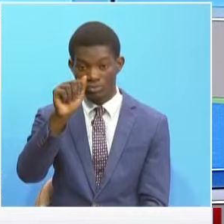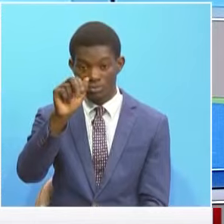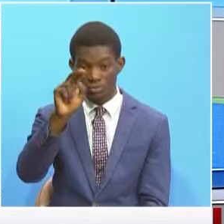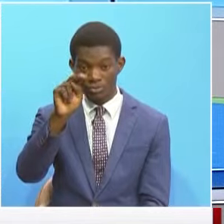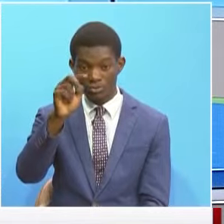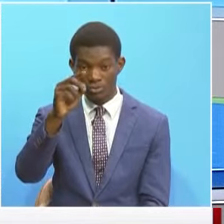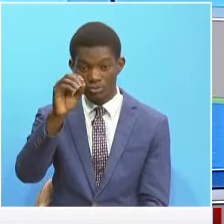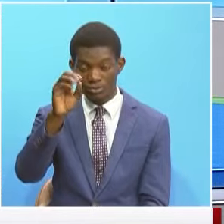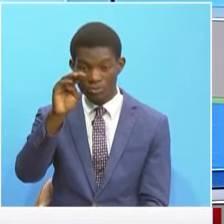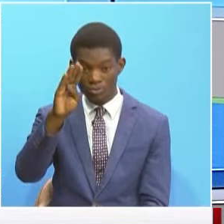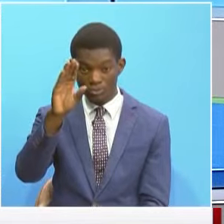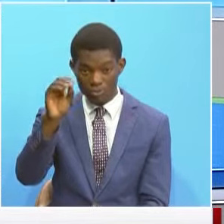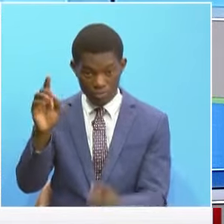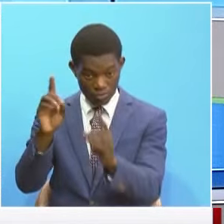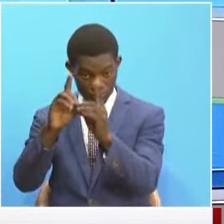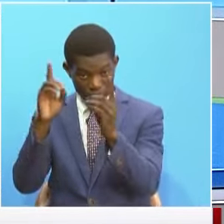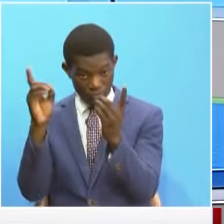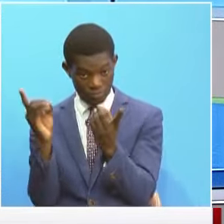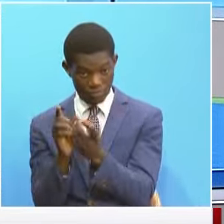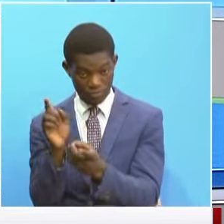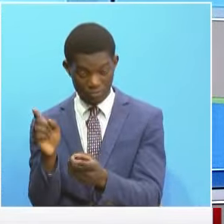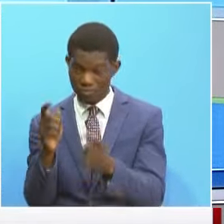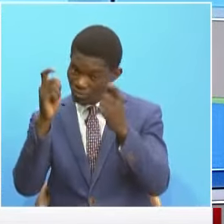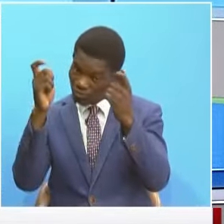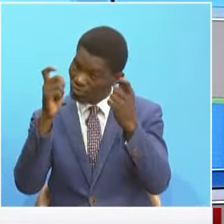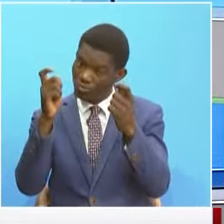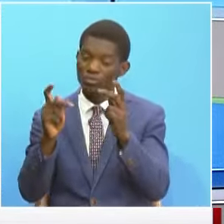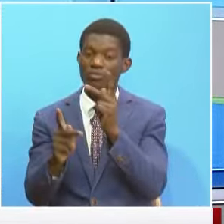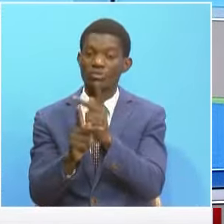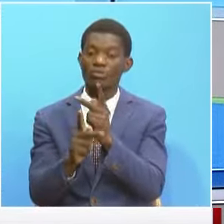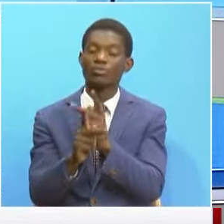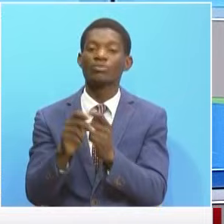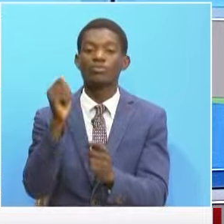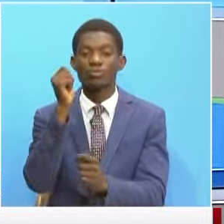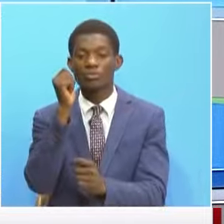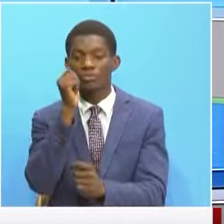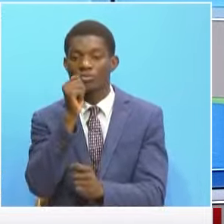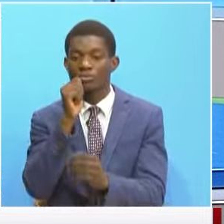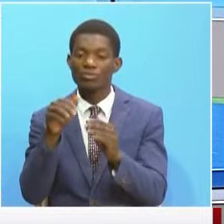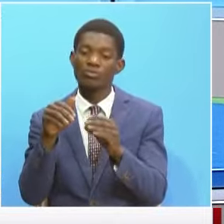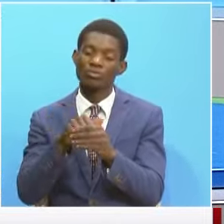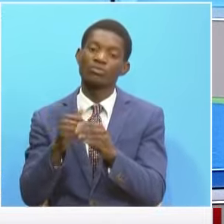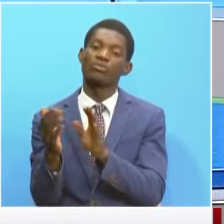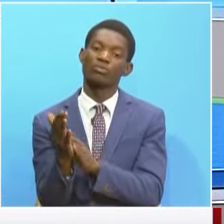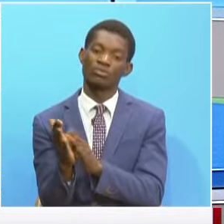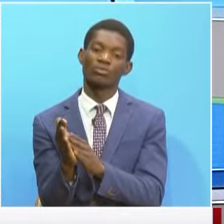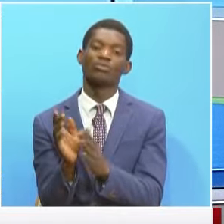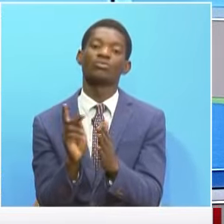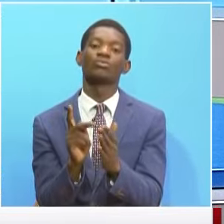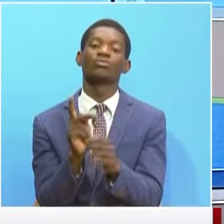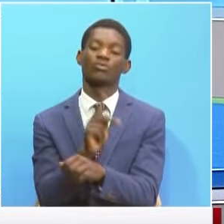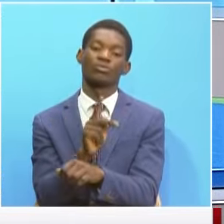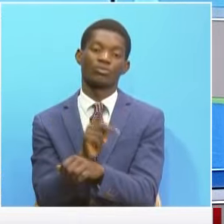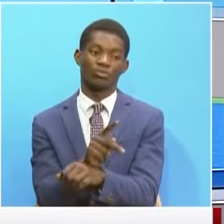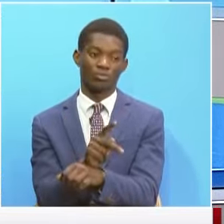of the Keeping Girls in School initiative. And since the introduction of the initiative in the district in 2021, many vulnerable